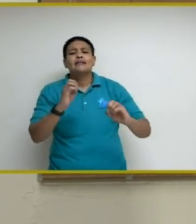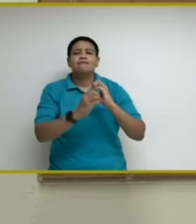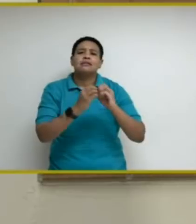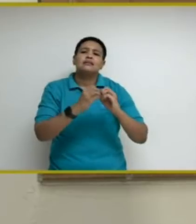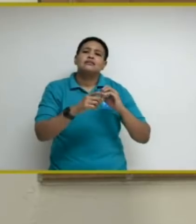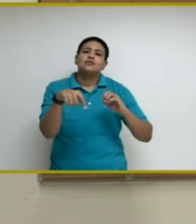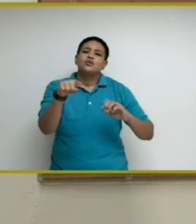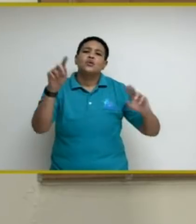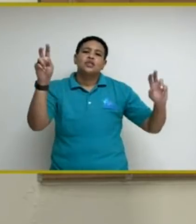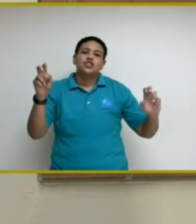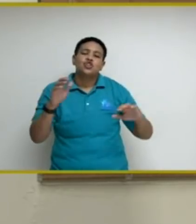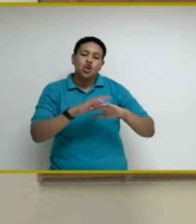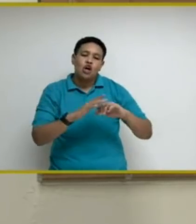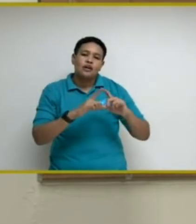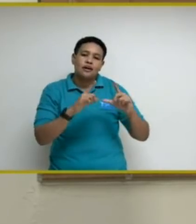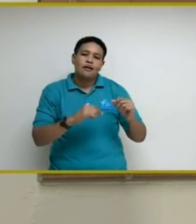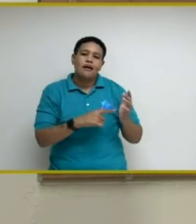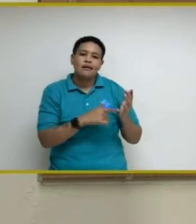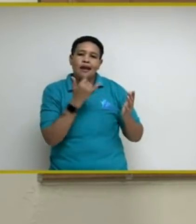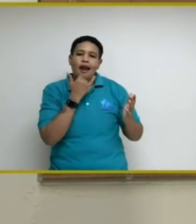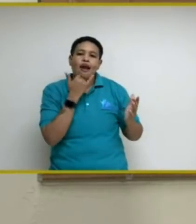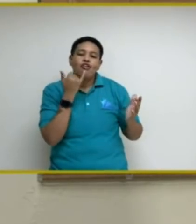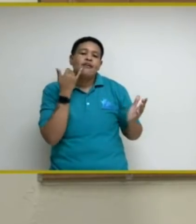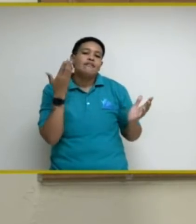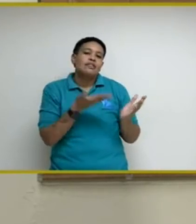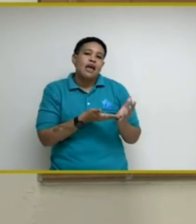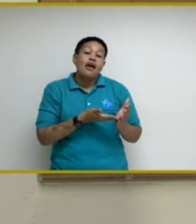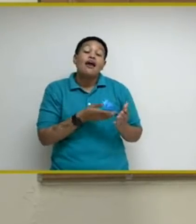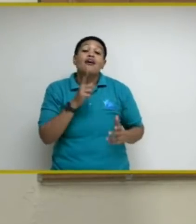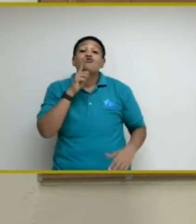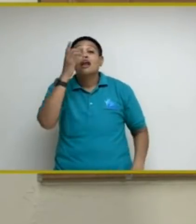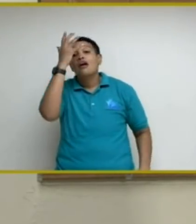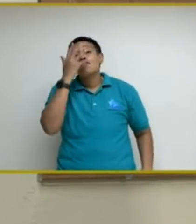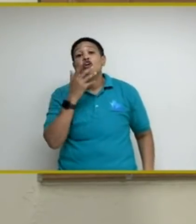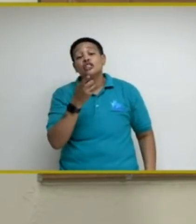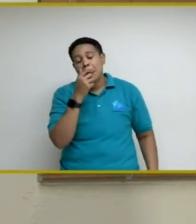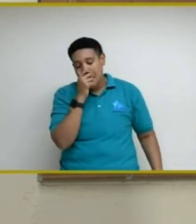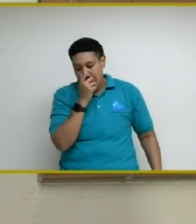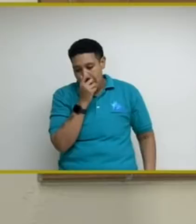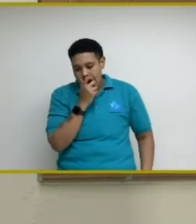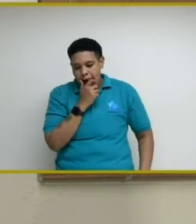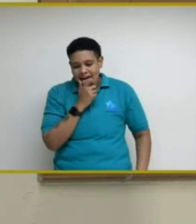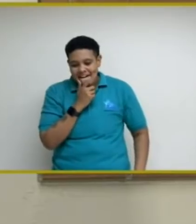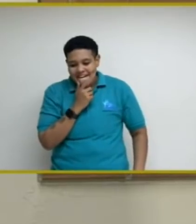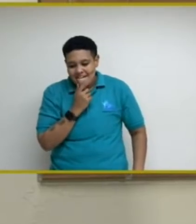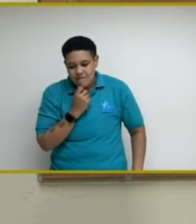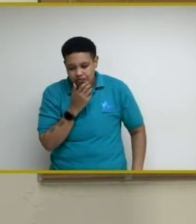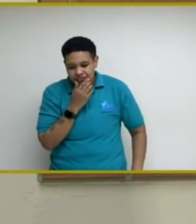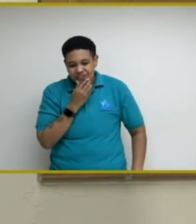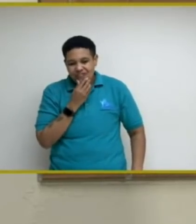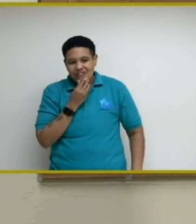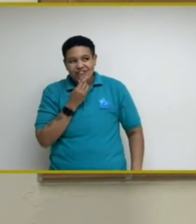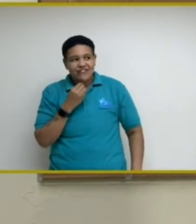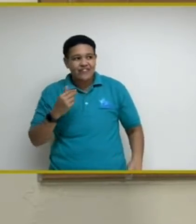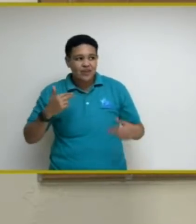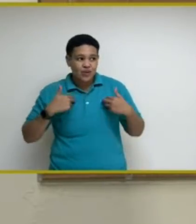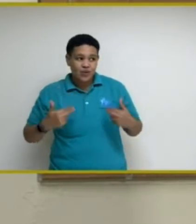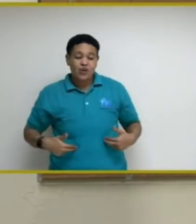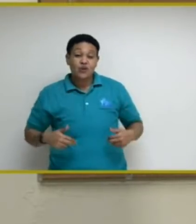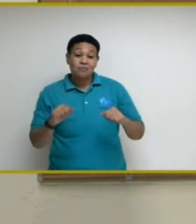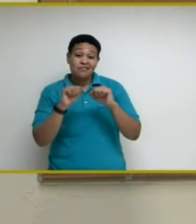correct those any errors that there are. Unfortunately, it is a human system,